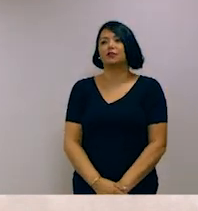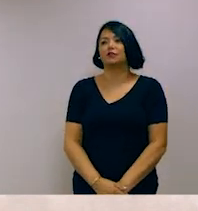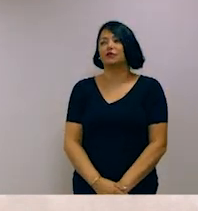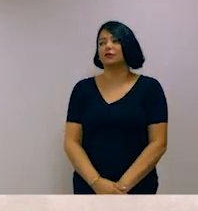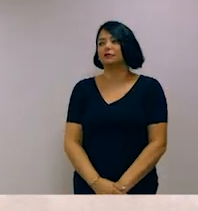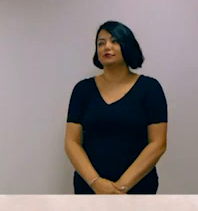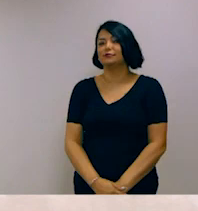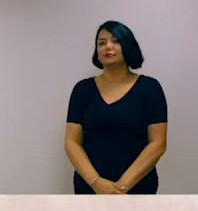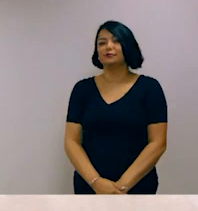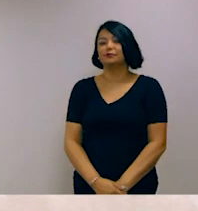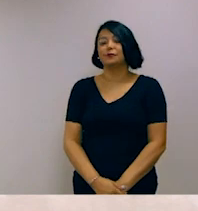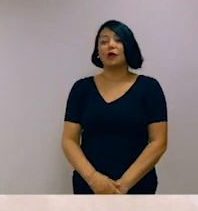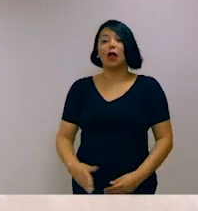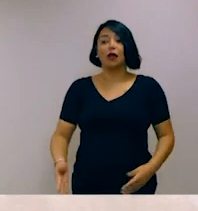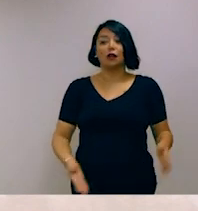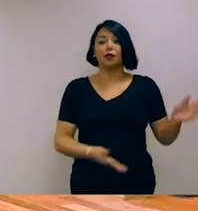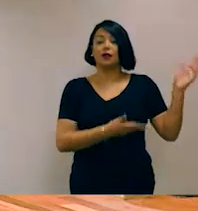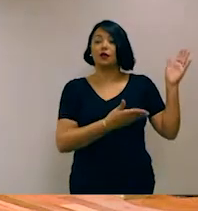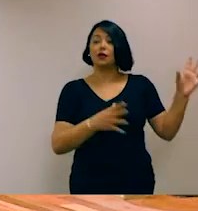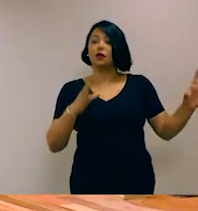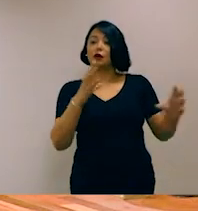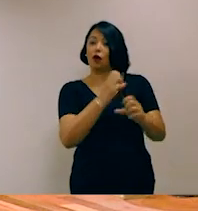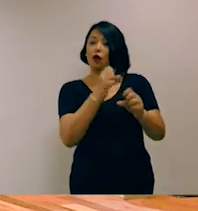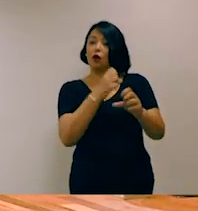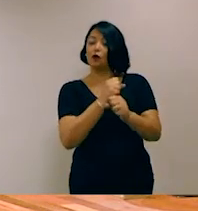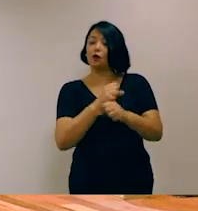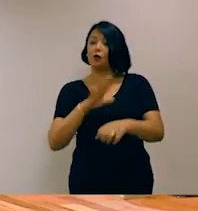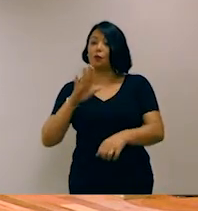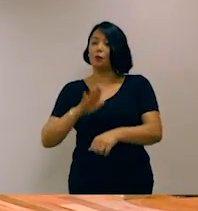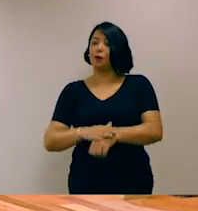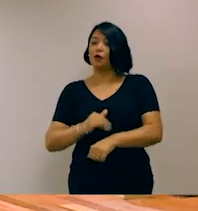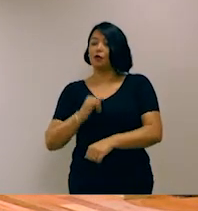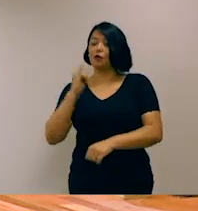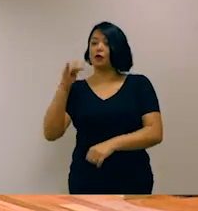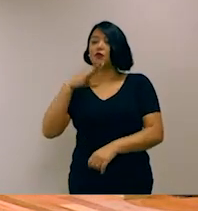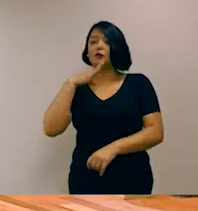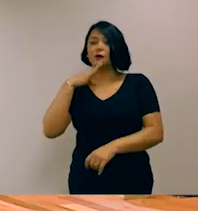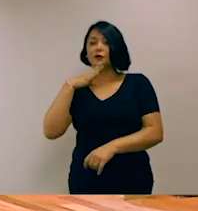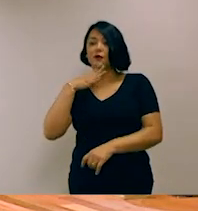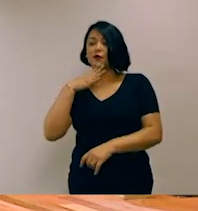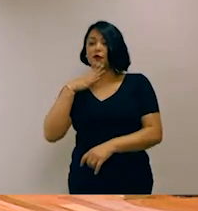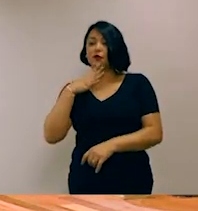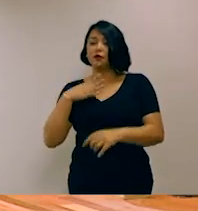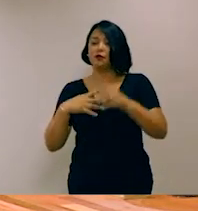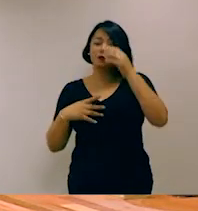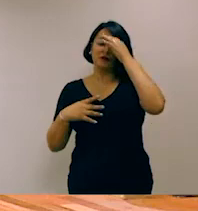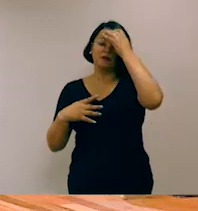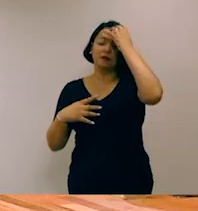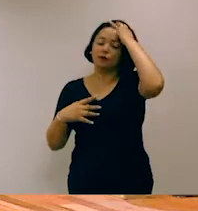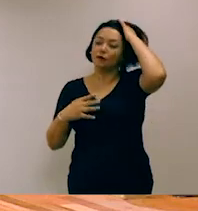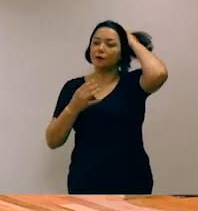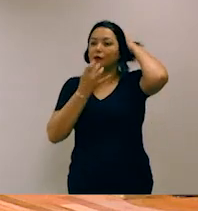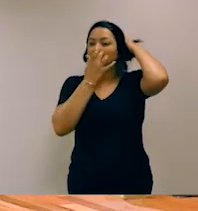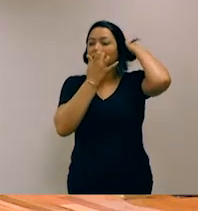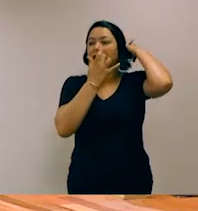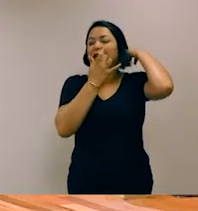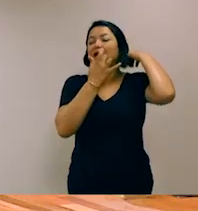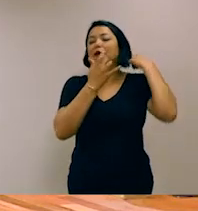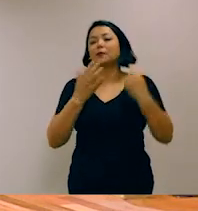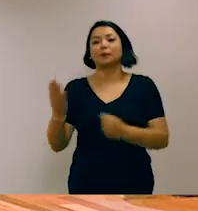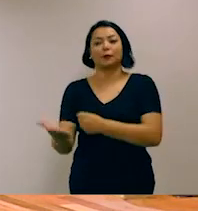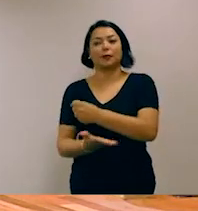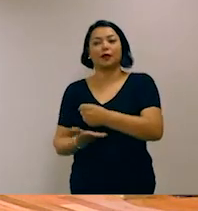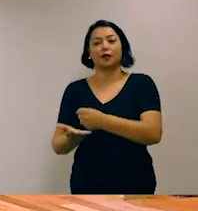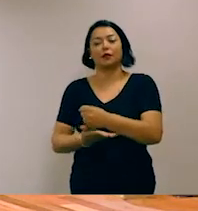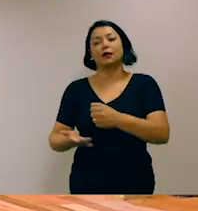divided by the probability of having the disease and having received a positive result. And so this